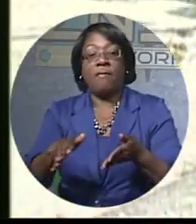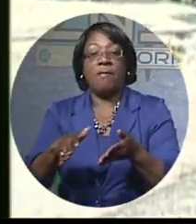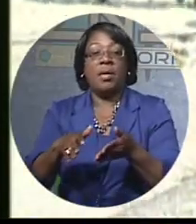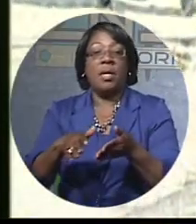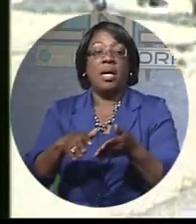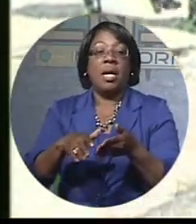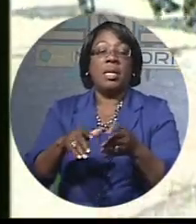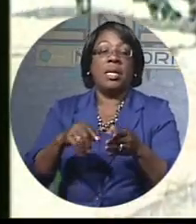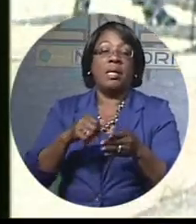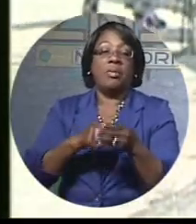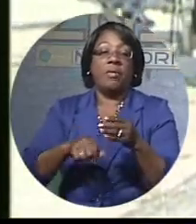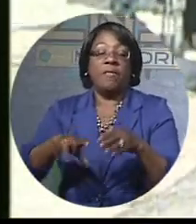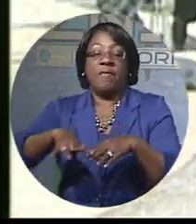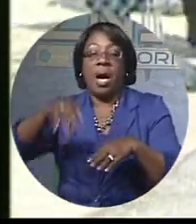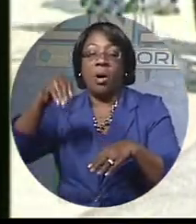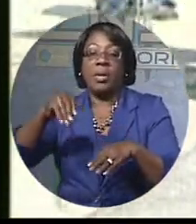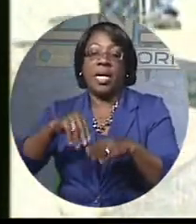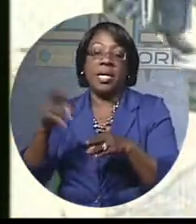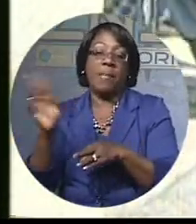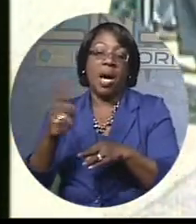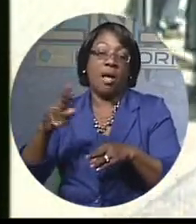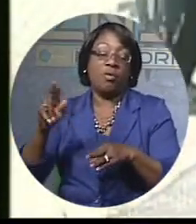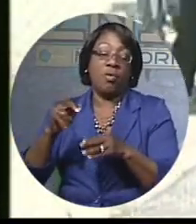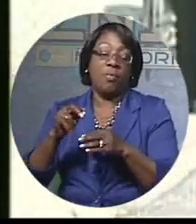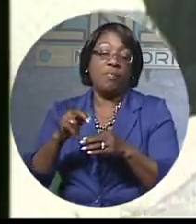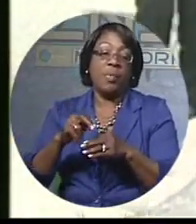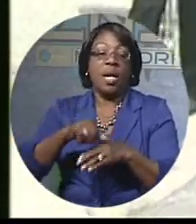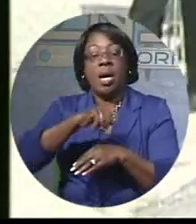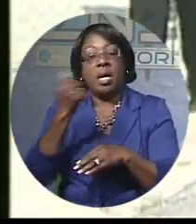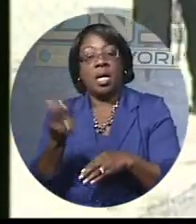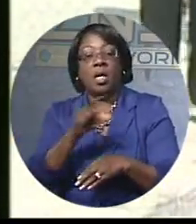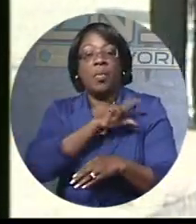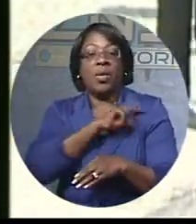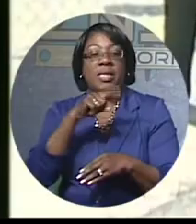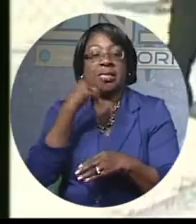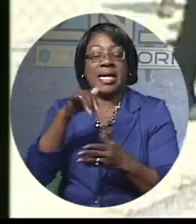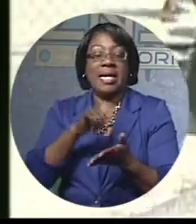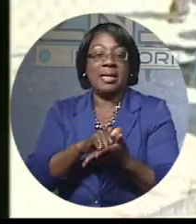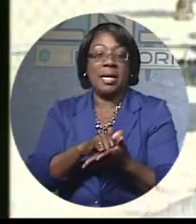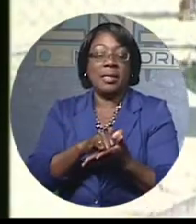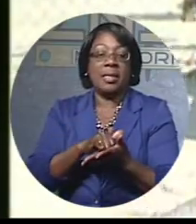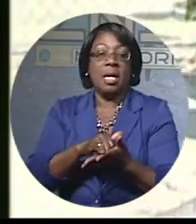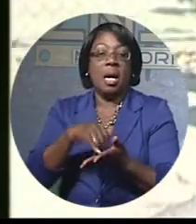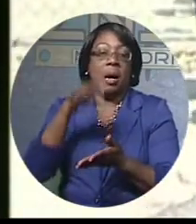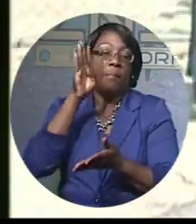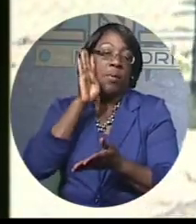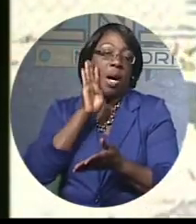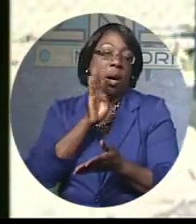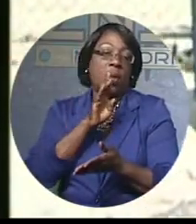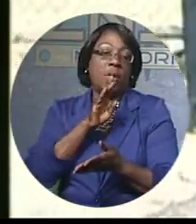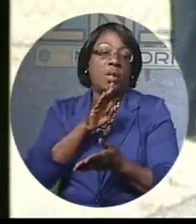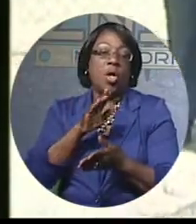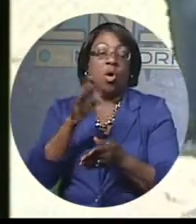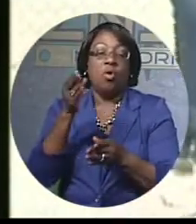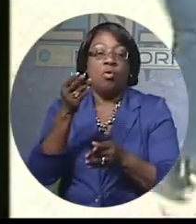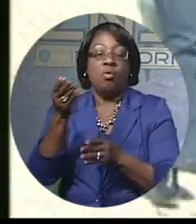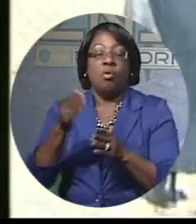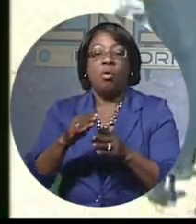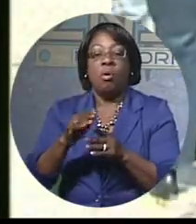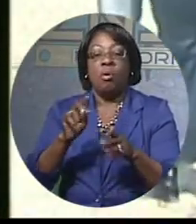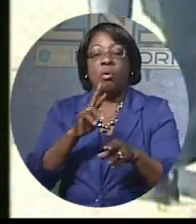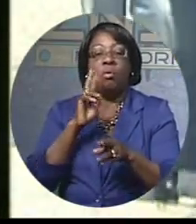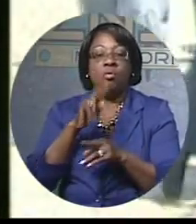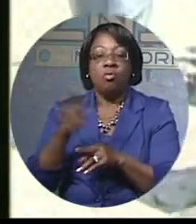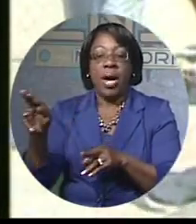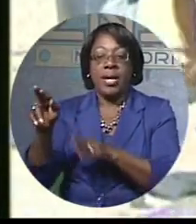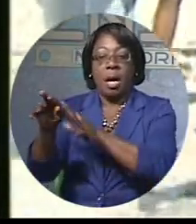discovered beneath a clothes basket in the bathroom. Another police witness also testified that Brown Cox's right hand had been severed